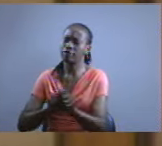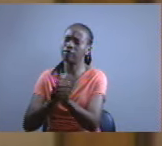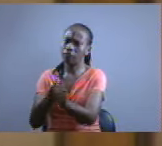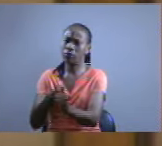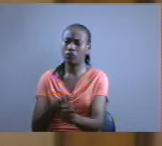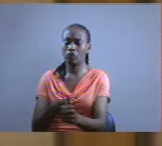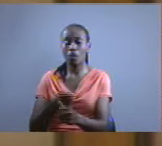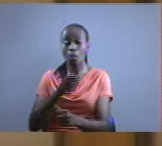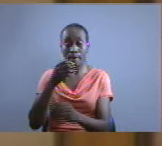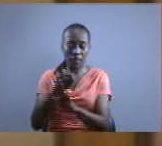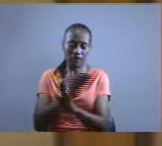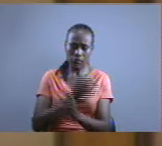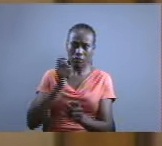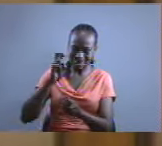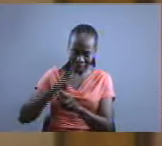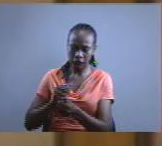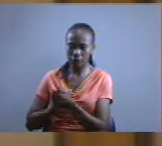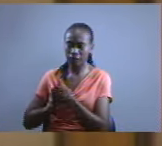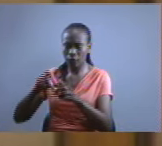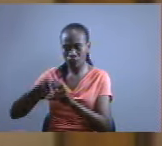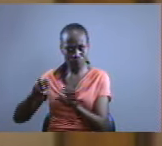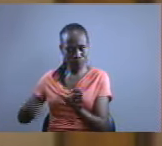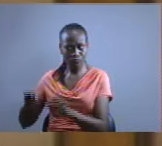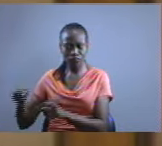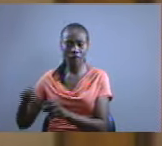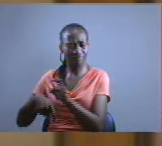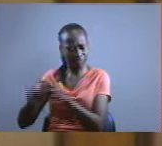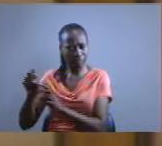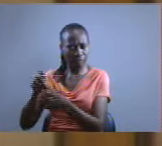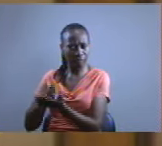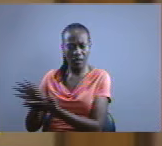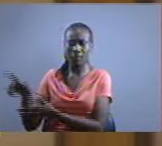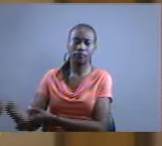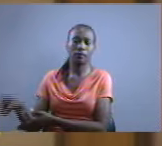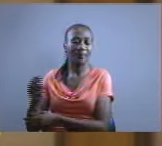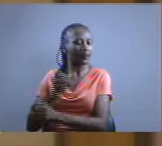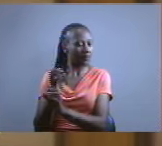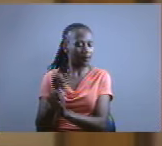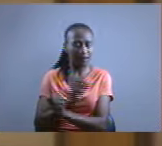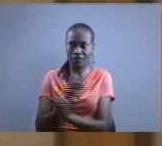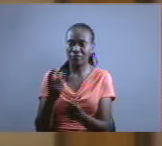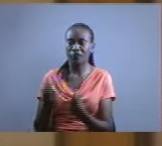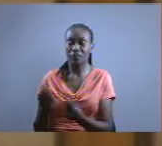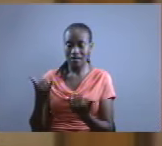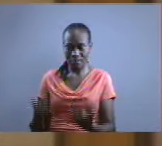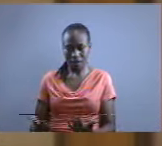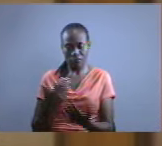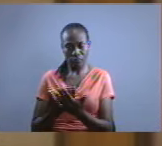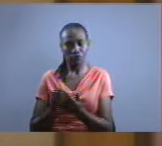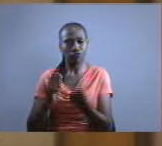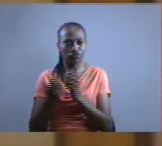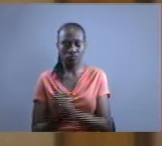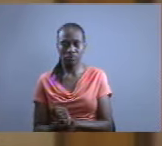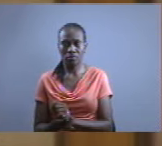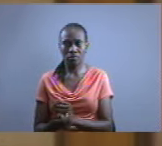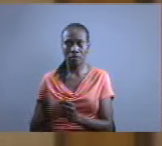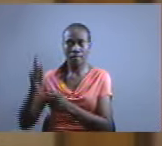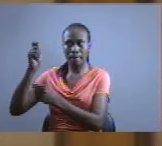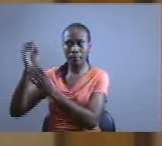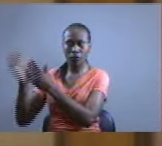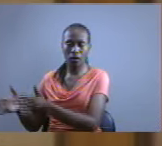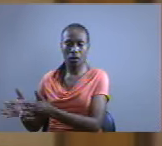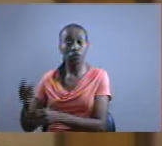firing of Ngubeni is just another example of how Honourable badly members, the we really do NYDA want to listen to the speaker. is managed. I can hear you, but I can't hear her. They